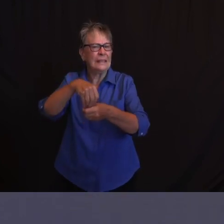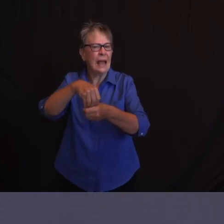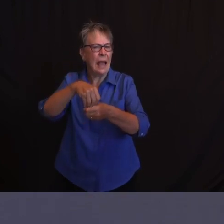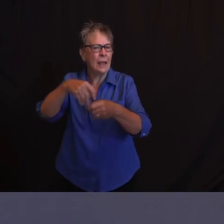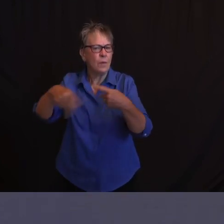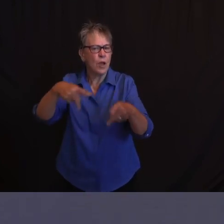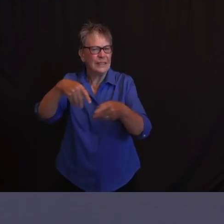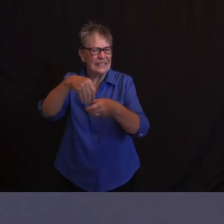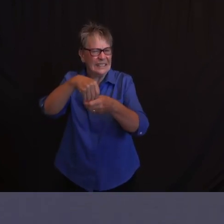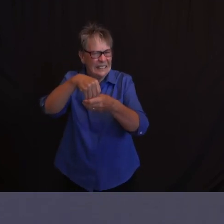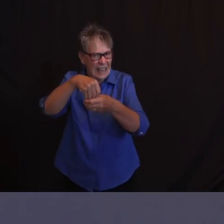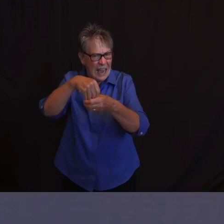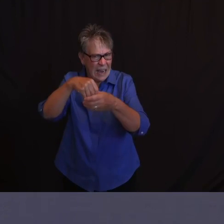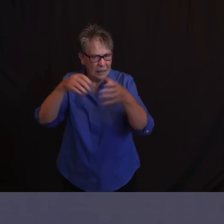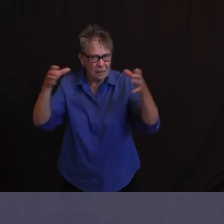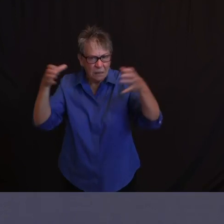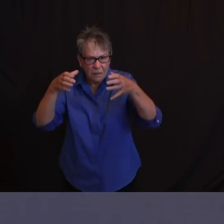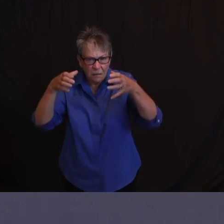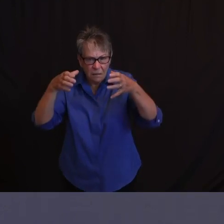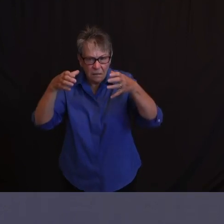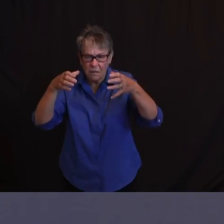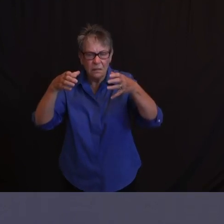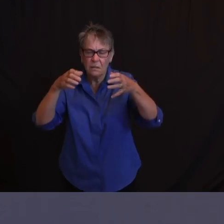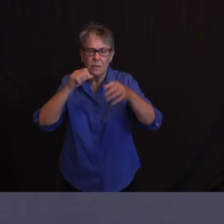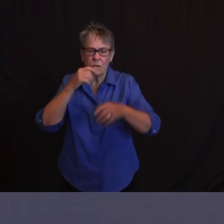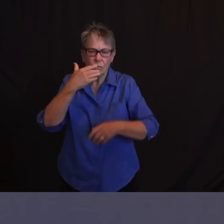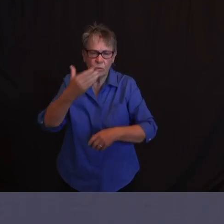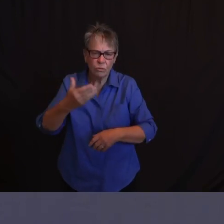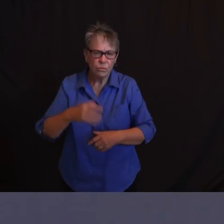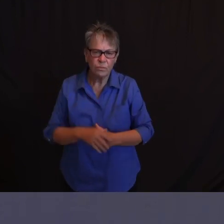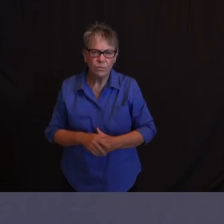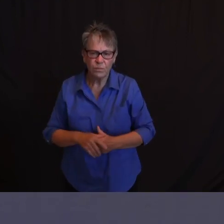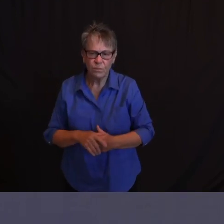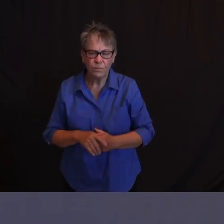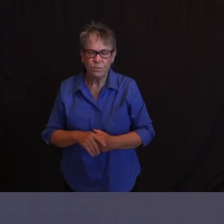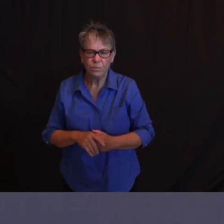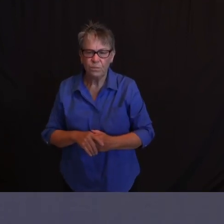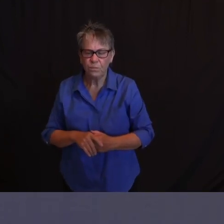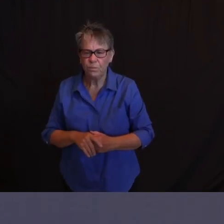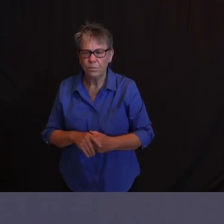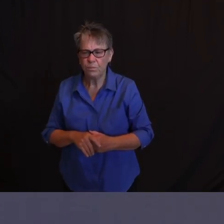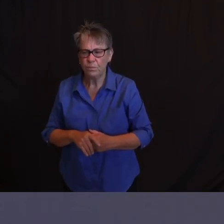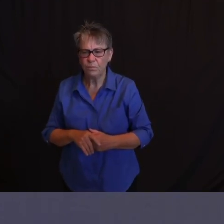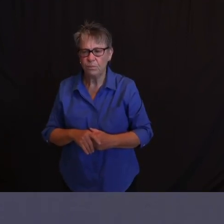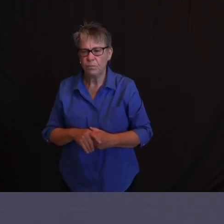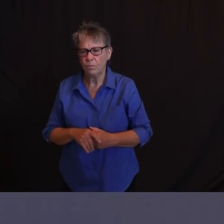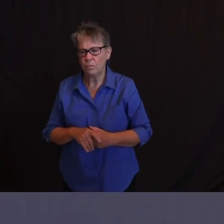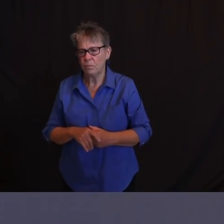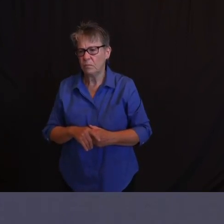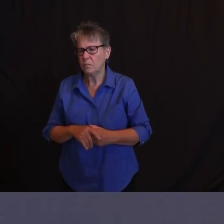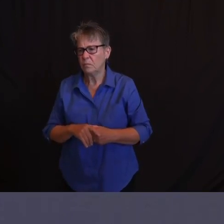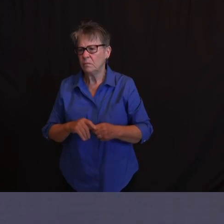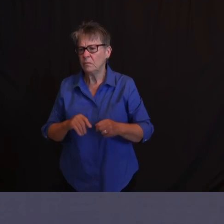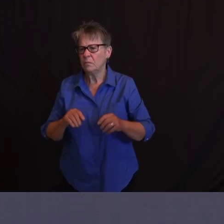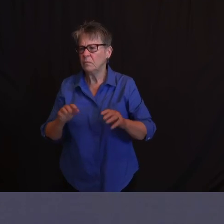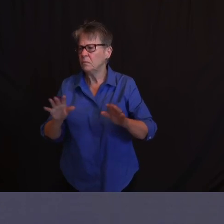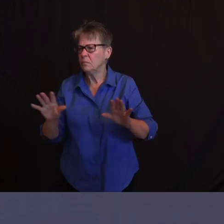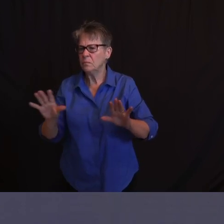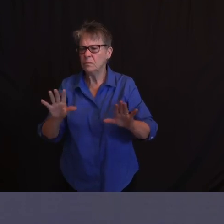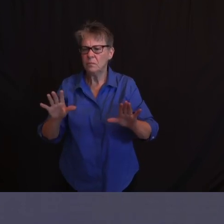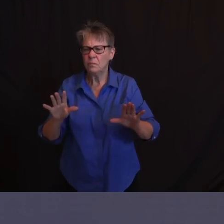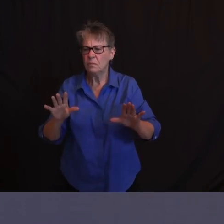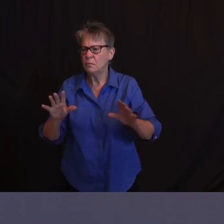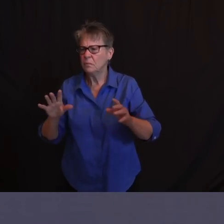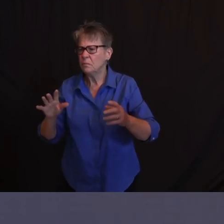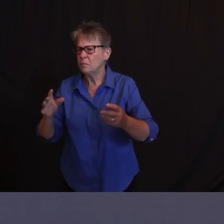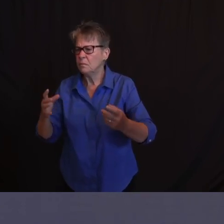above. We'll start over here. Before we do, I've lost Dan. Dan, we're still going to be in our Monday,